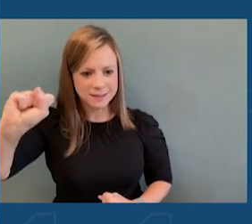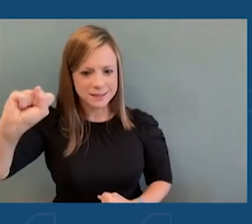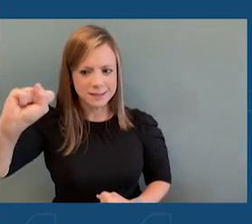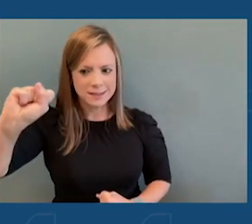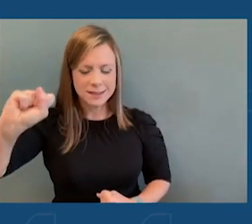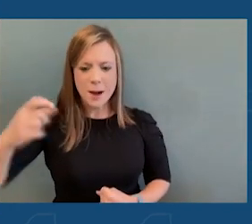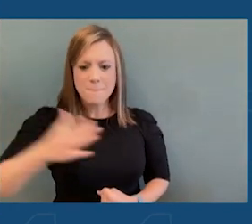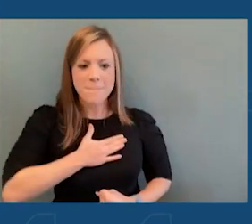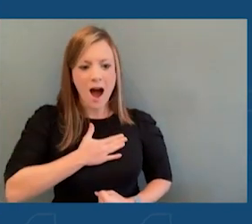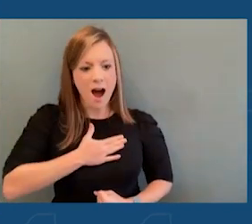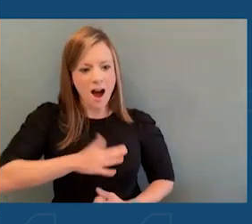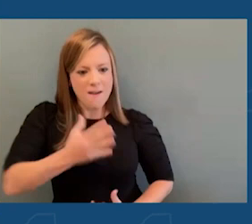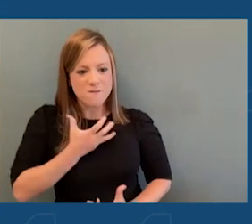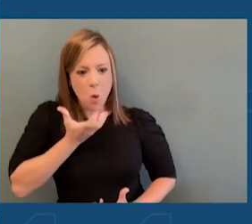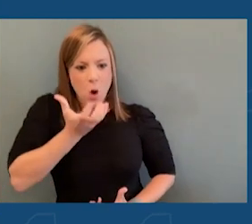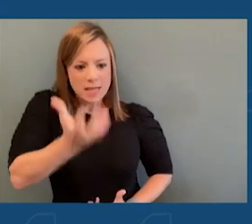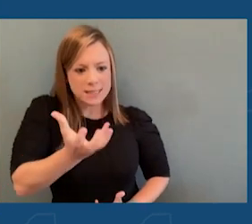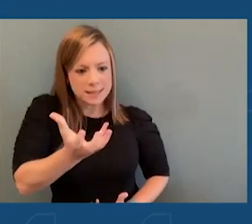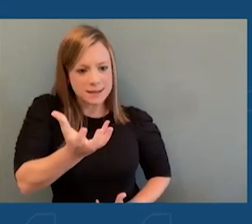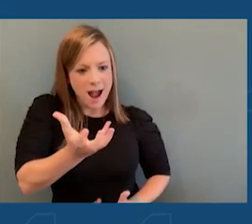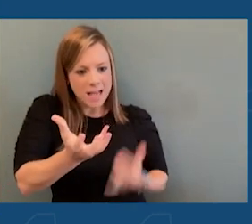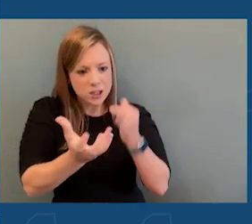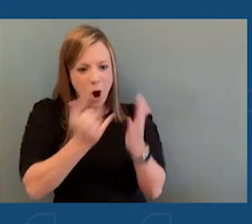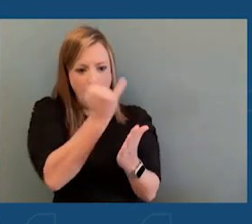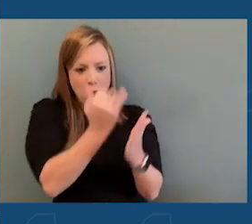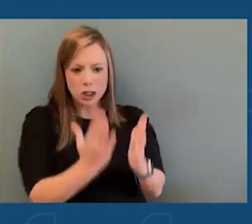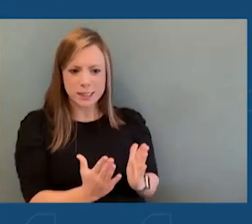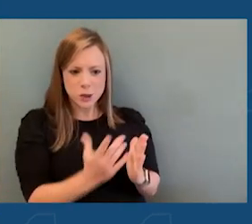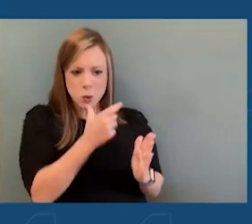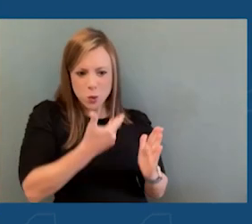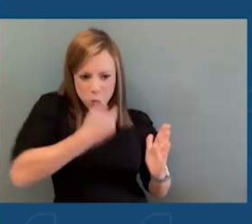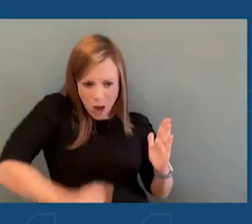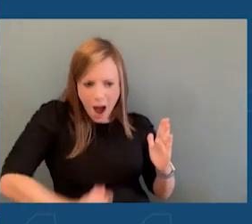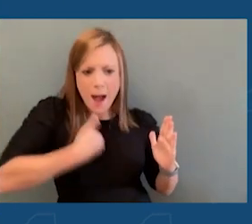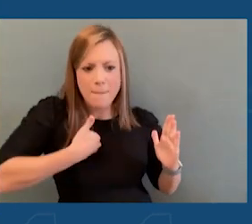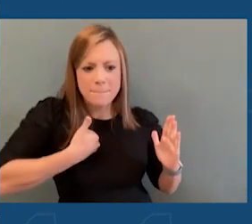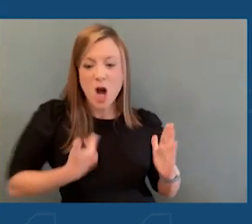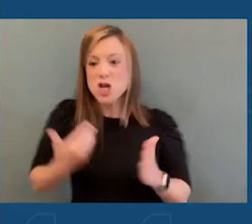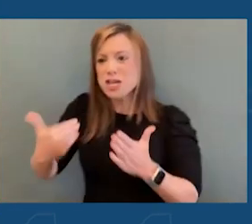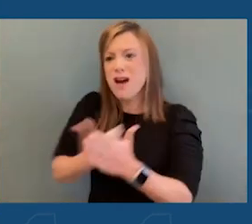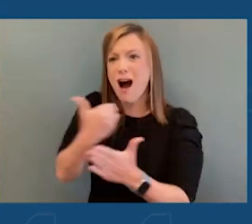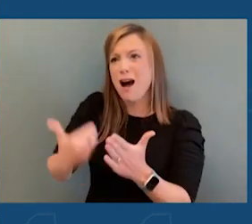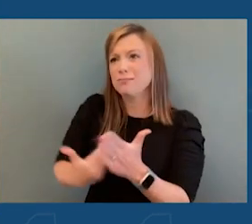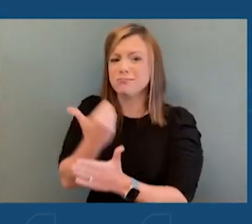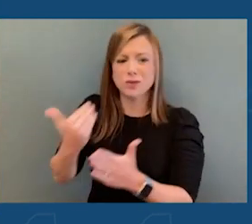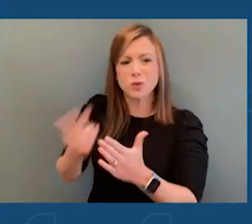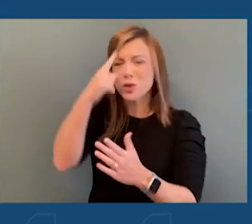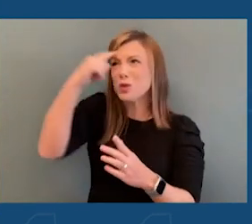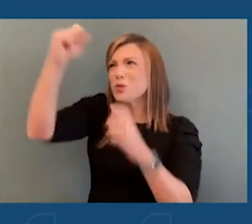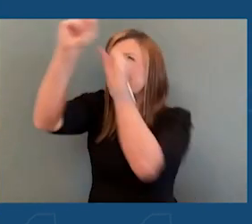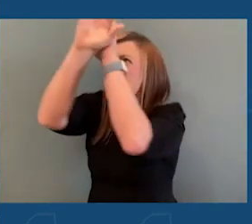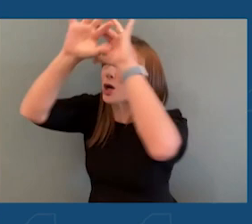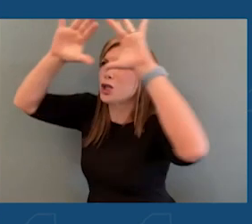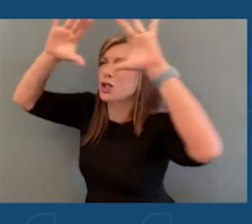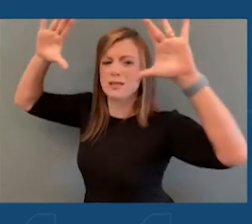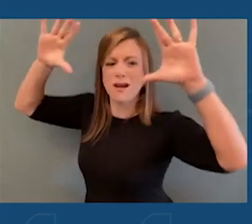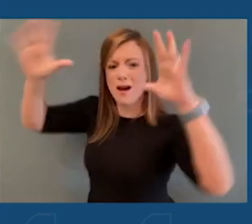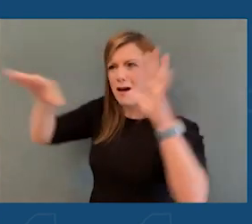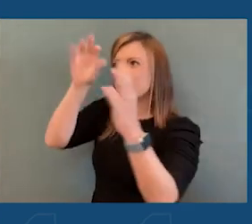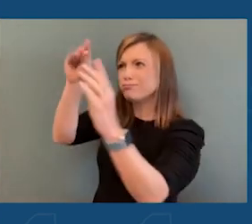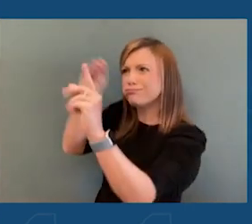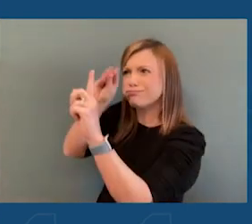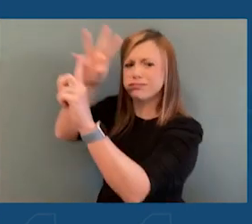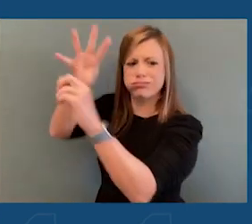an artist. helping young dreamers find their light. This puzzle of life, We shape with